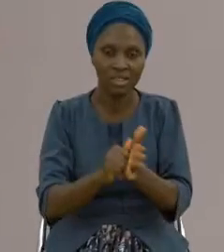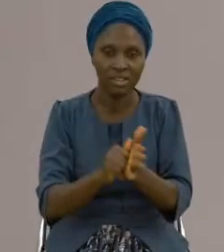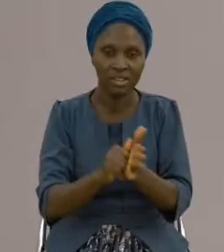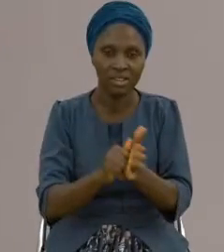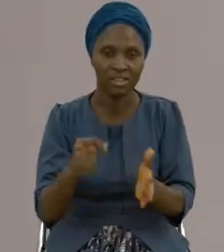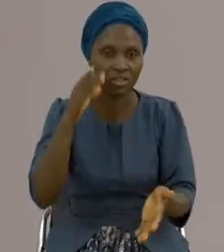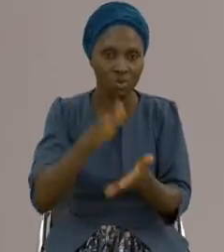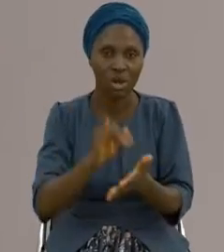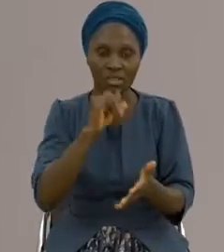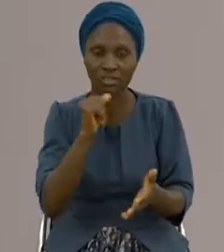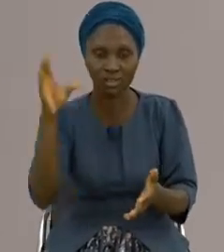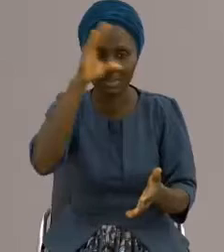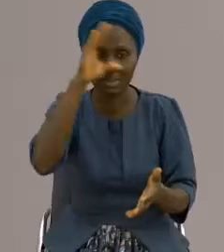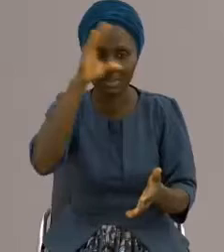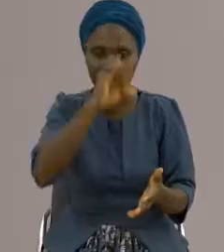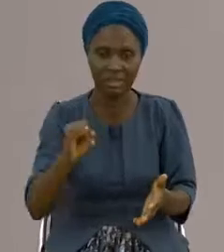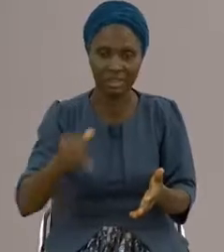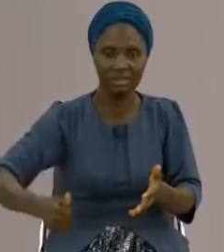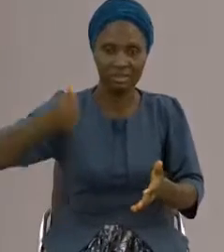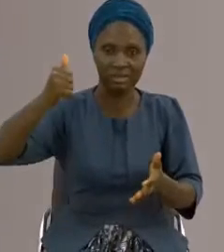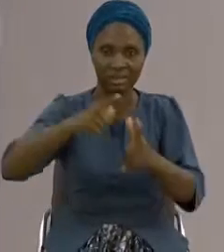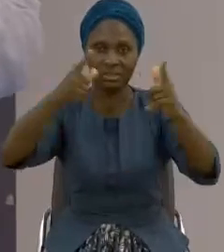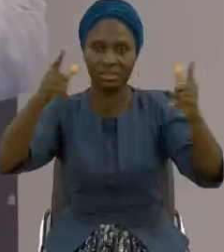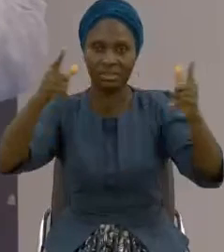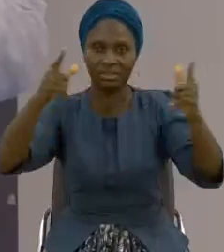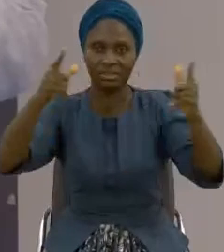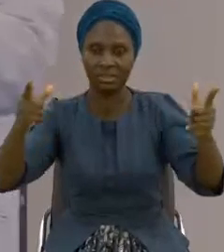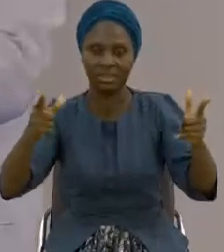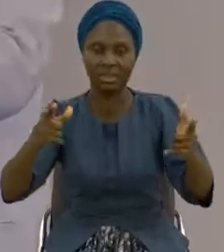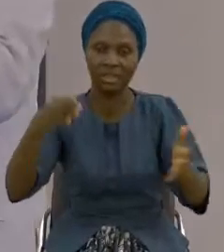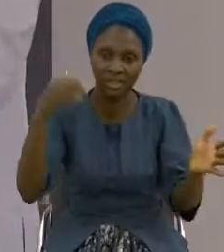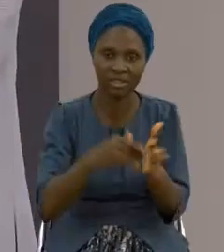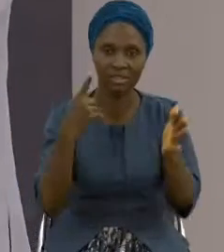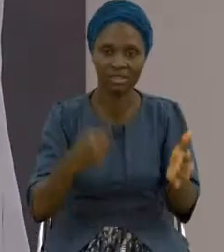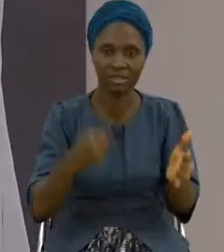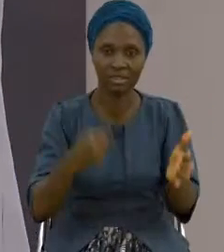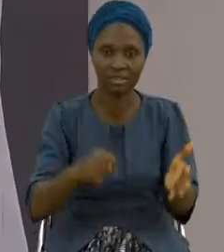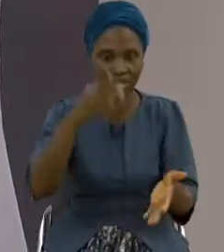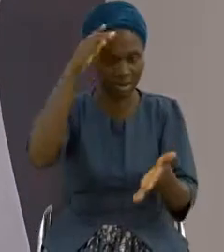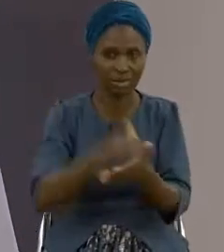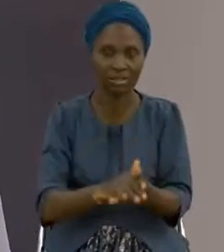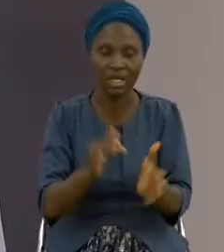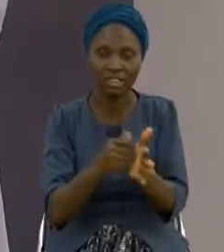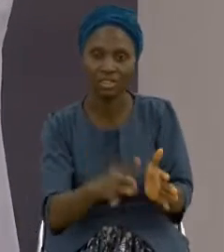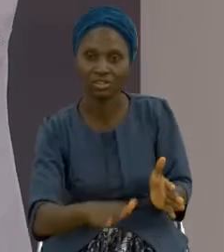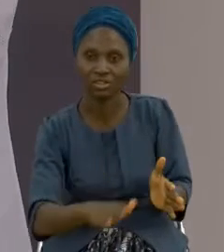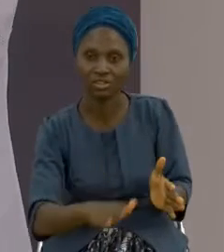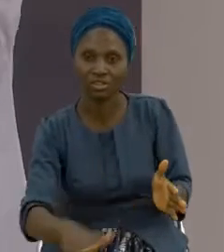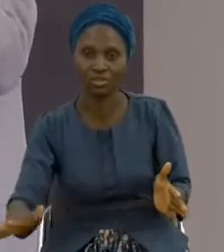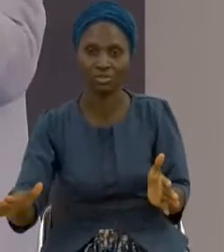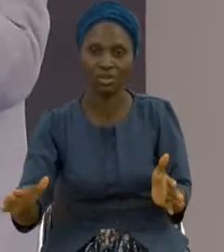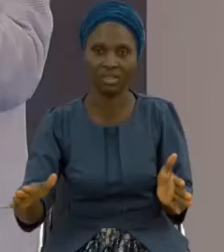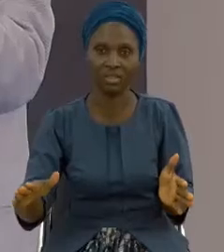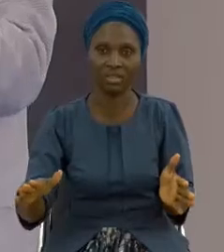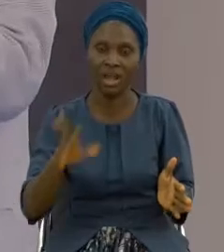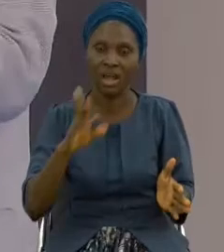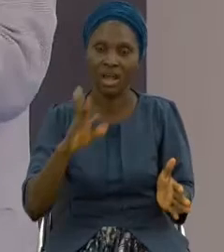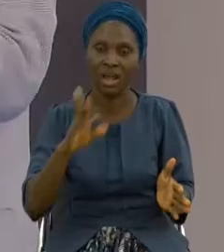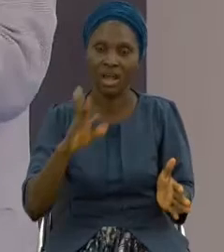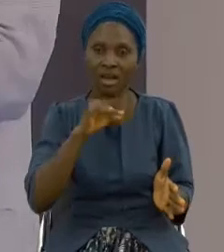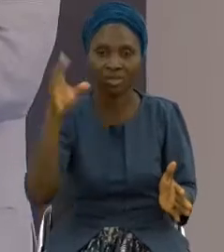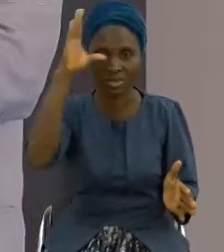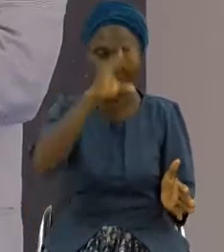the husband. That the children are not seeking satisfaction and promotion, happiness